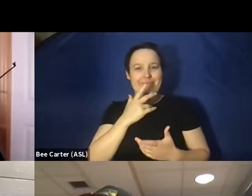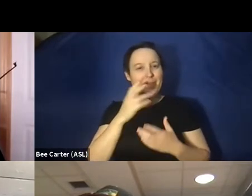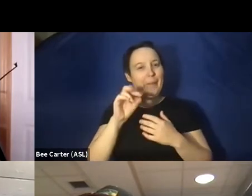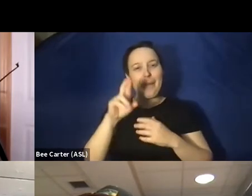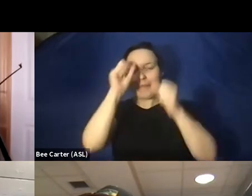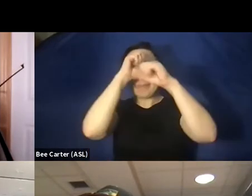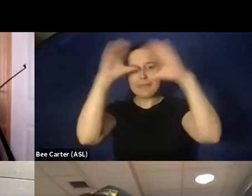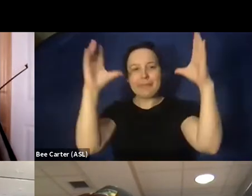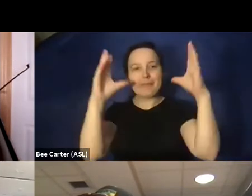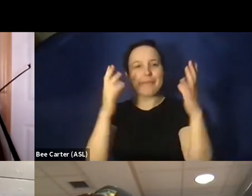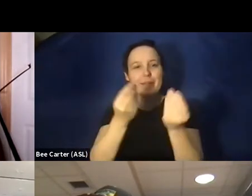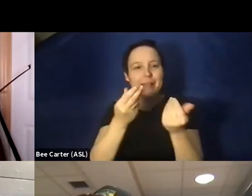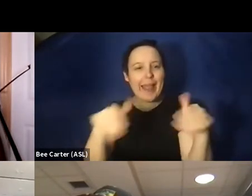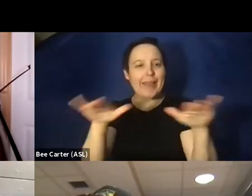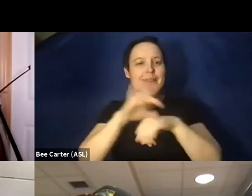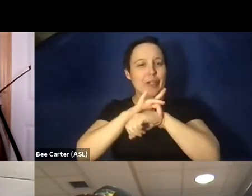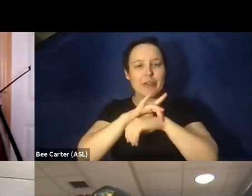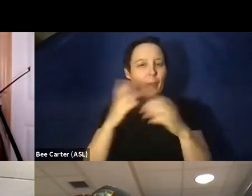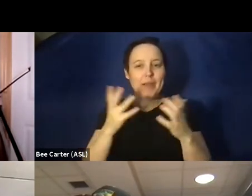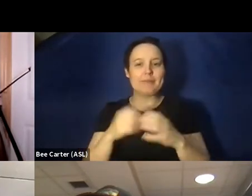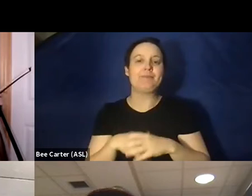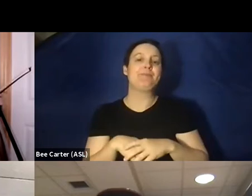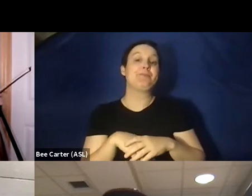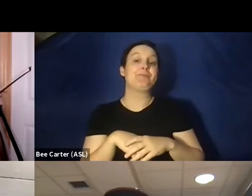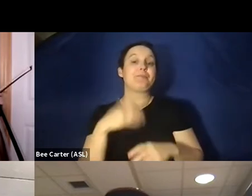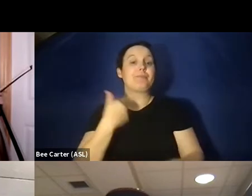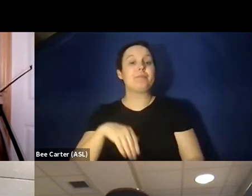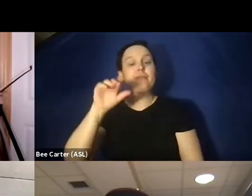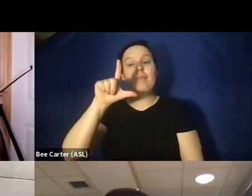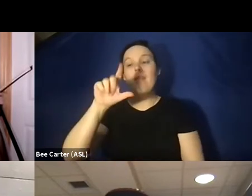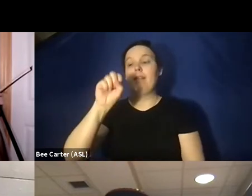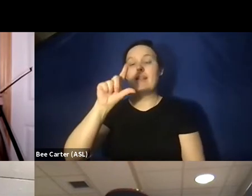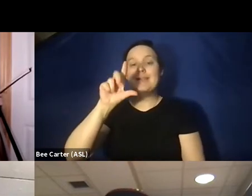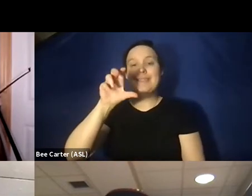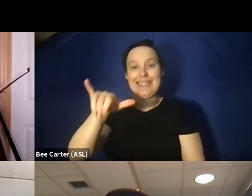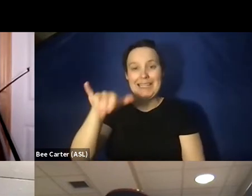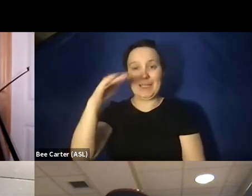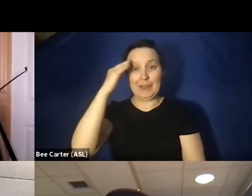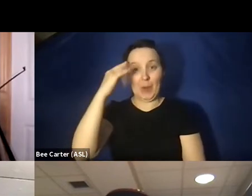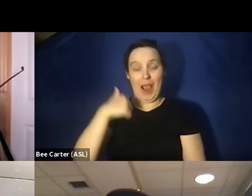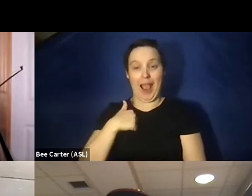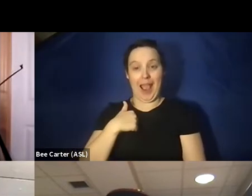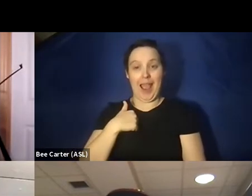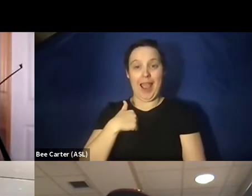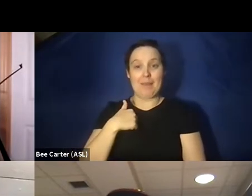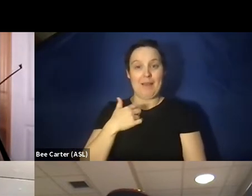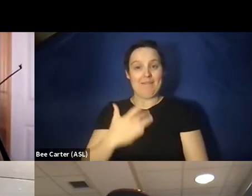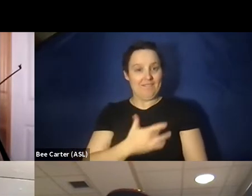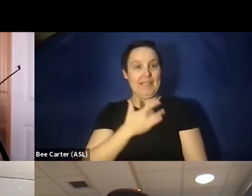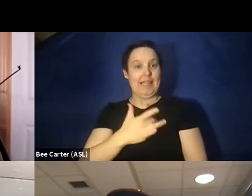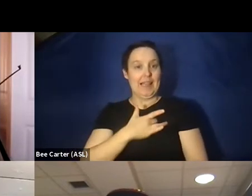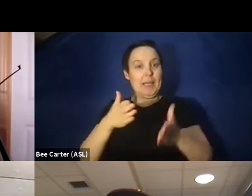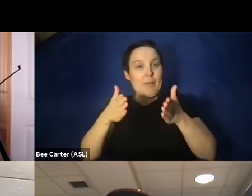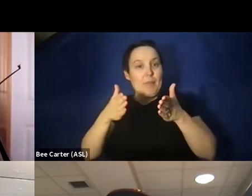hear, Lesley? You know, I'm a synesthetic person, right? For whom sound is truly deeply a